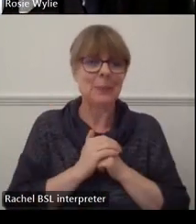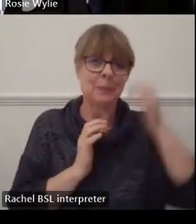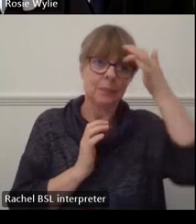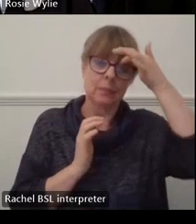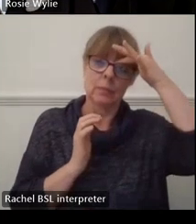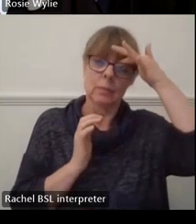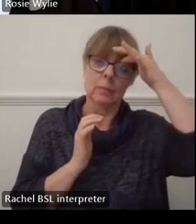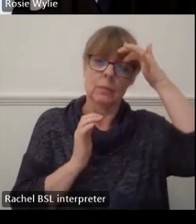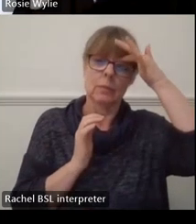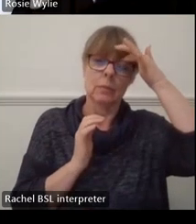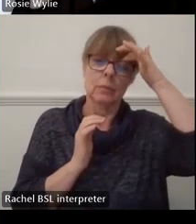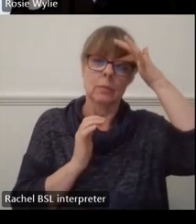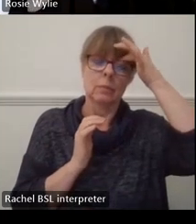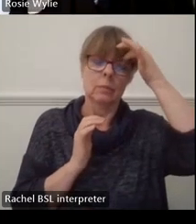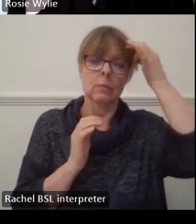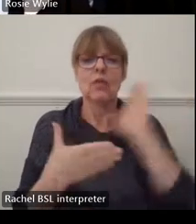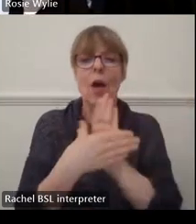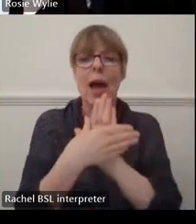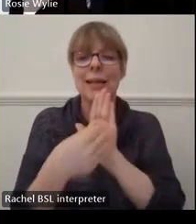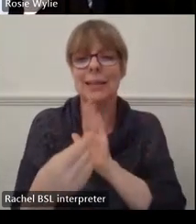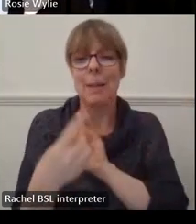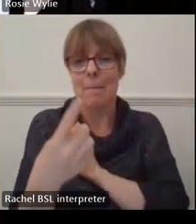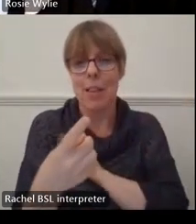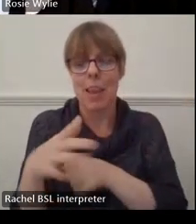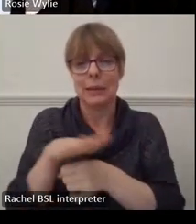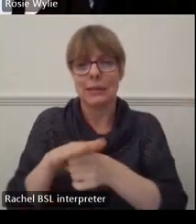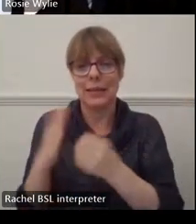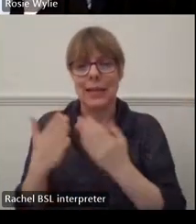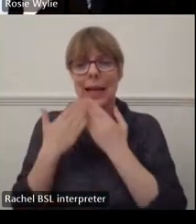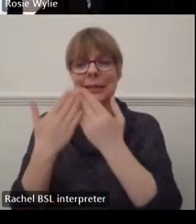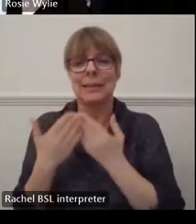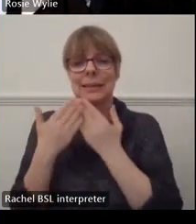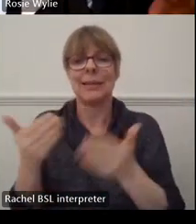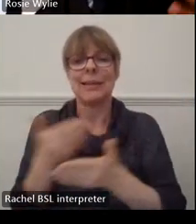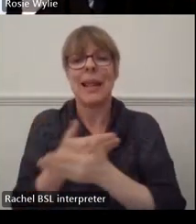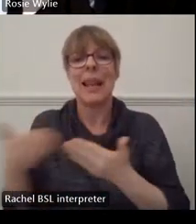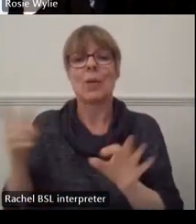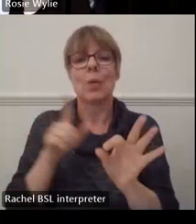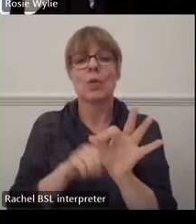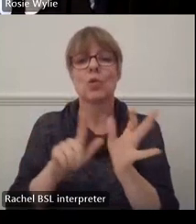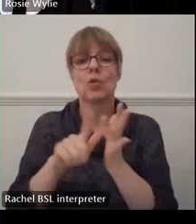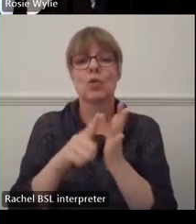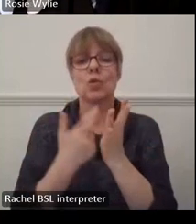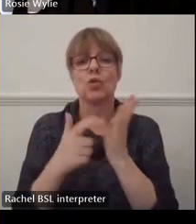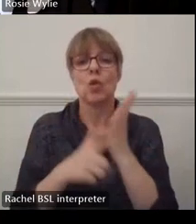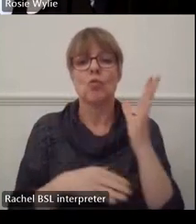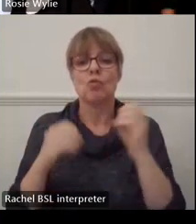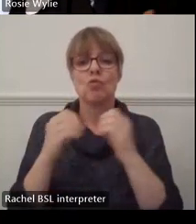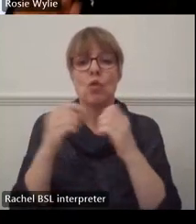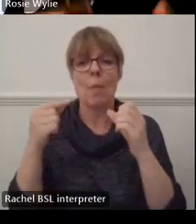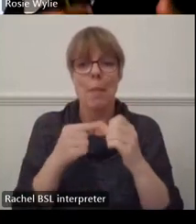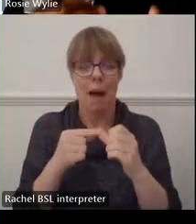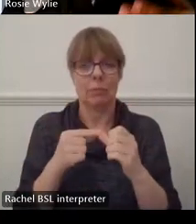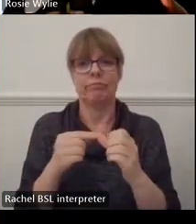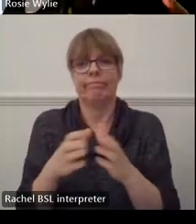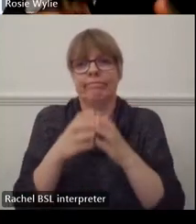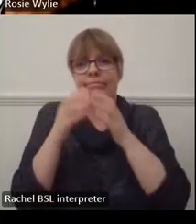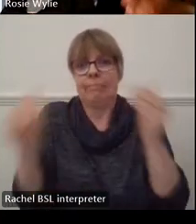So we use Yoruba, for example. It's a massive language. There are quite a lot of people in terms of